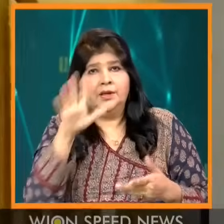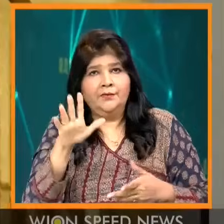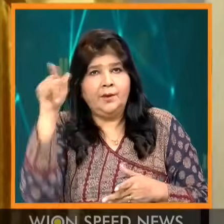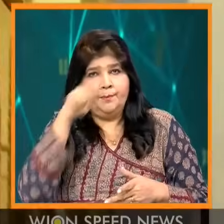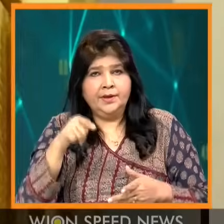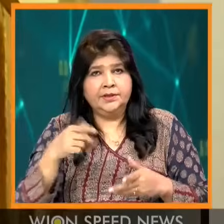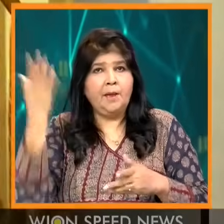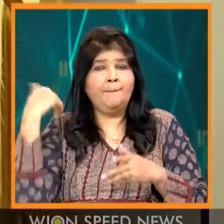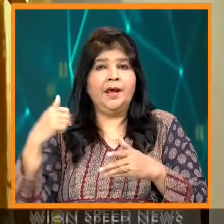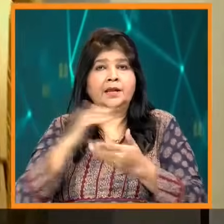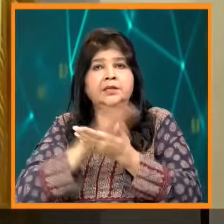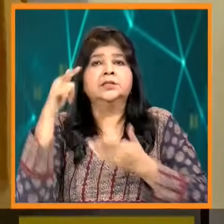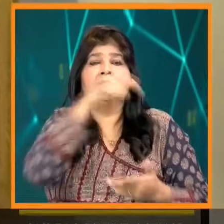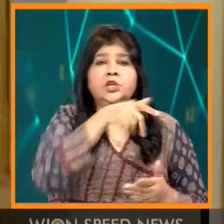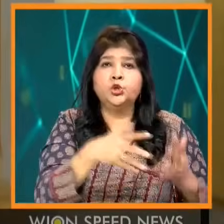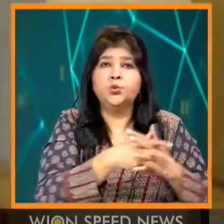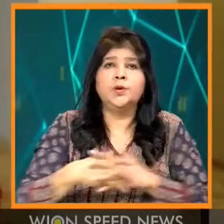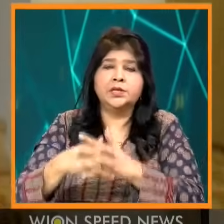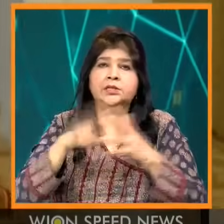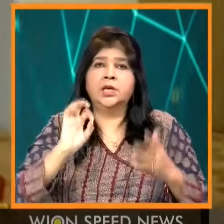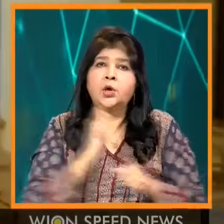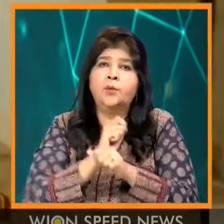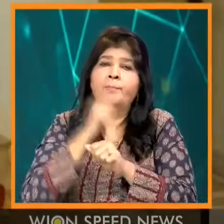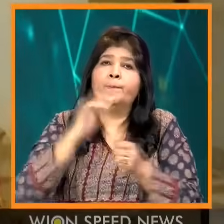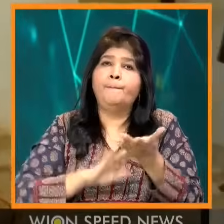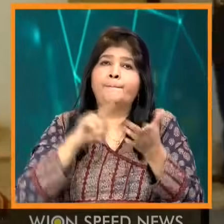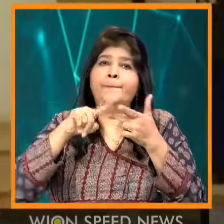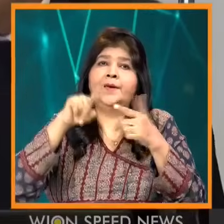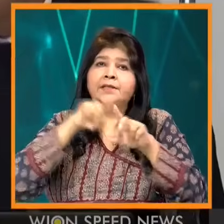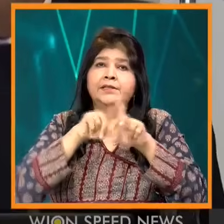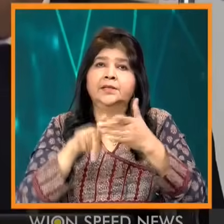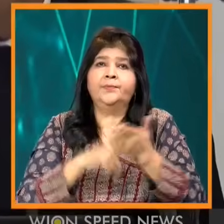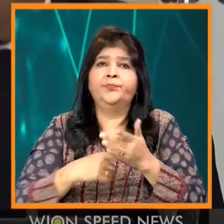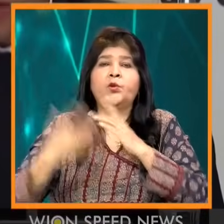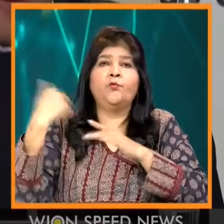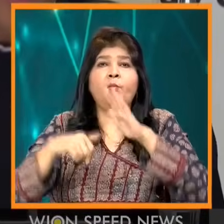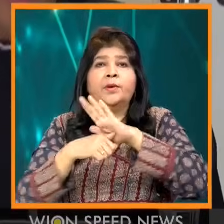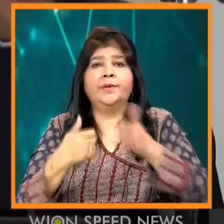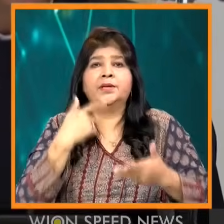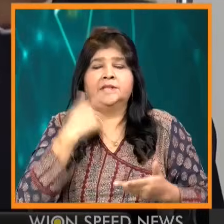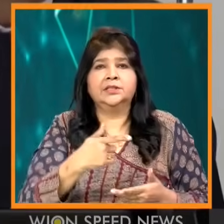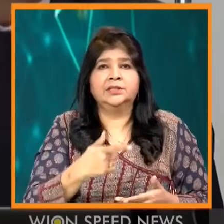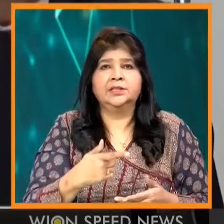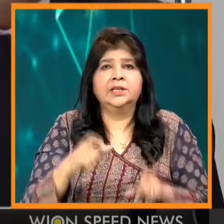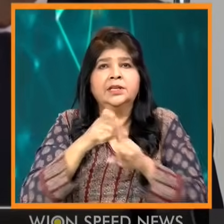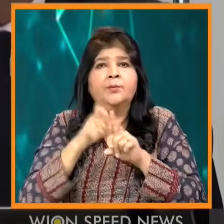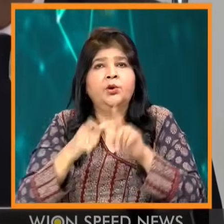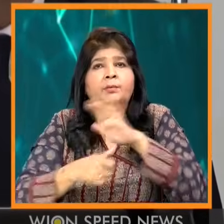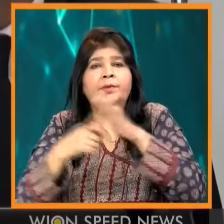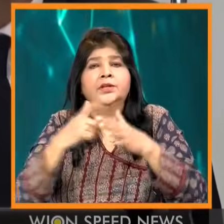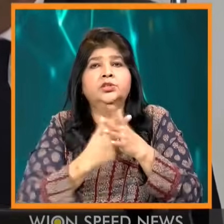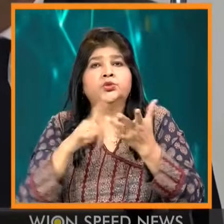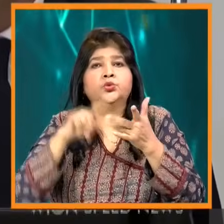they were planning to slap on US companies that were operating in Mexico. Now, the former president also mimicked Democratic President